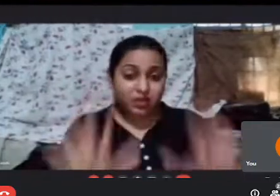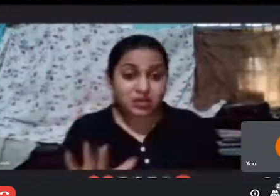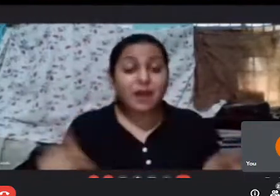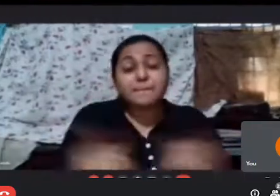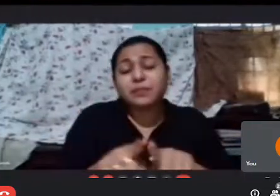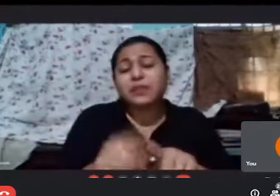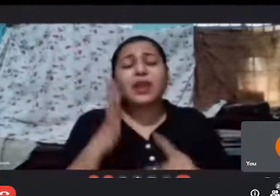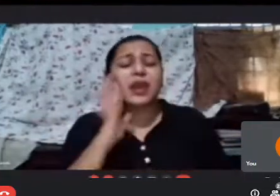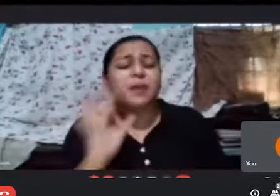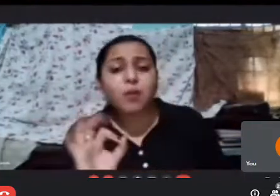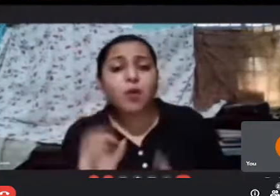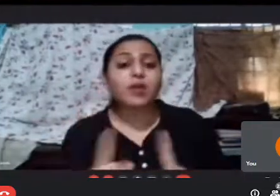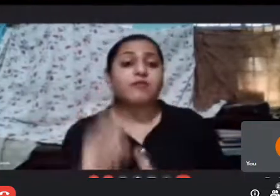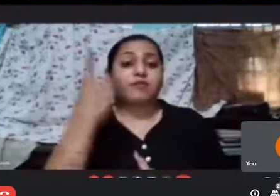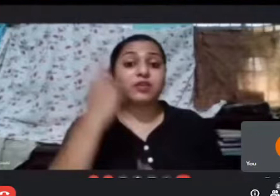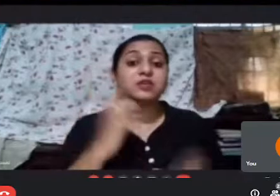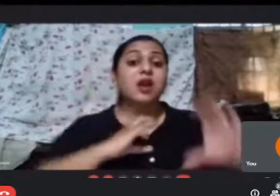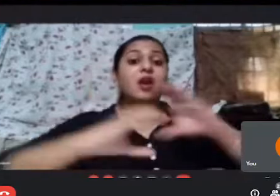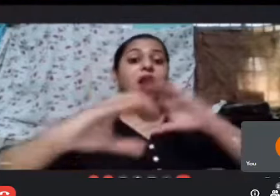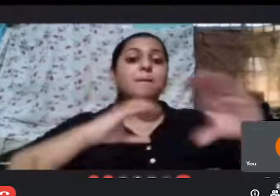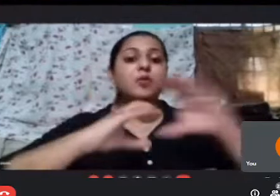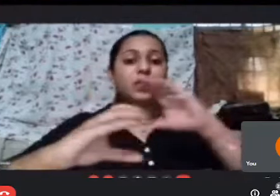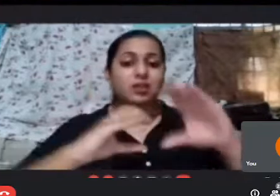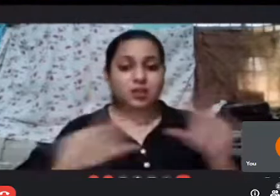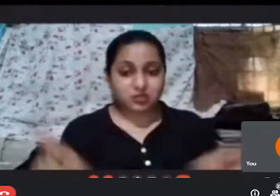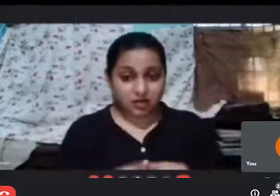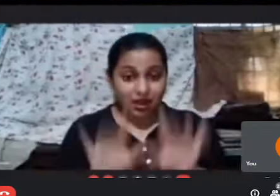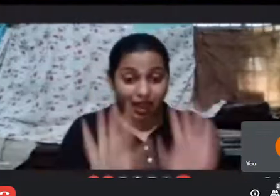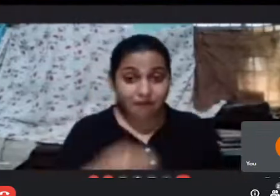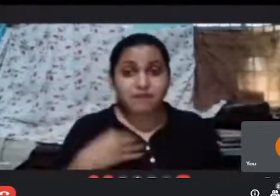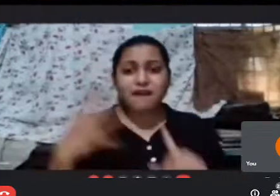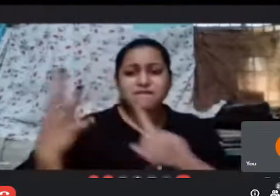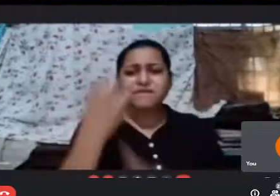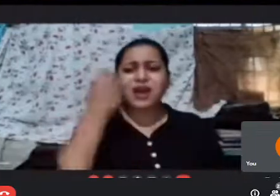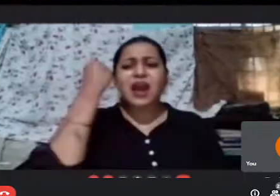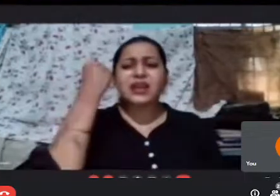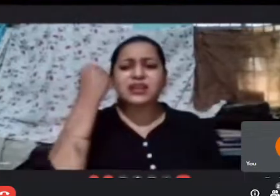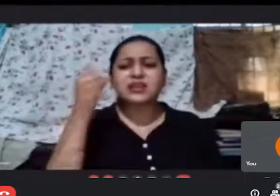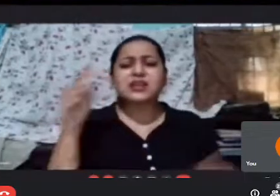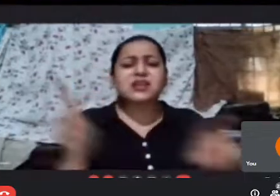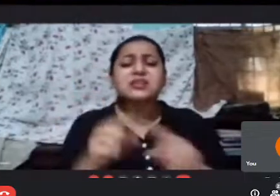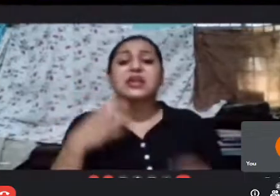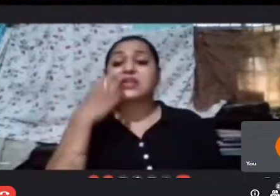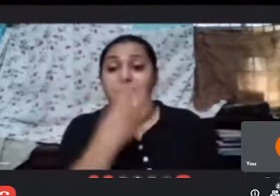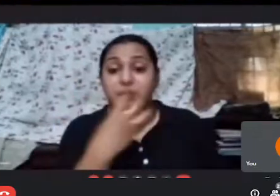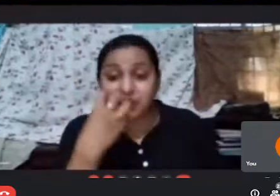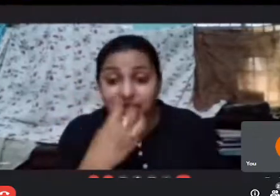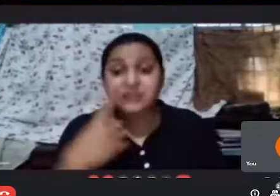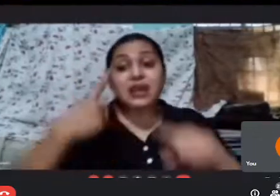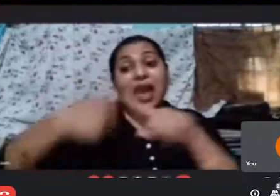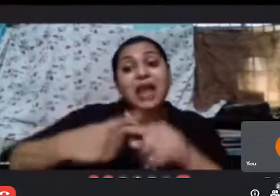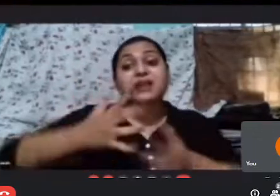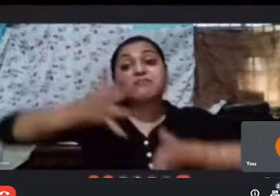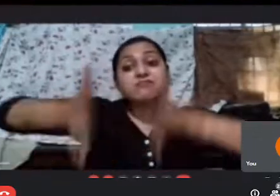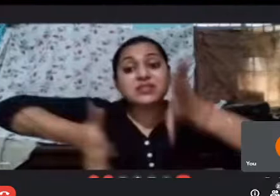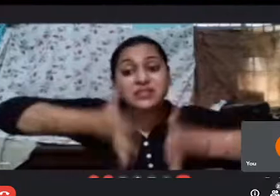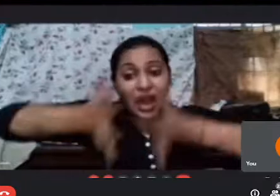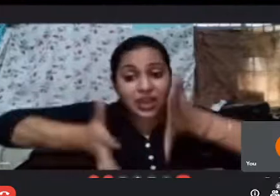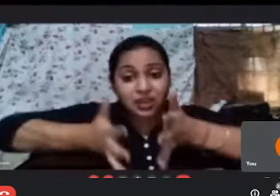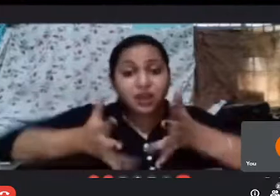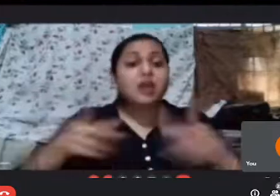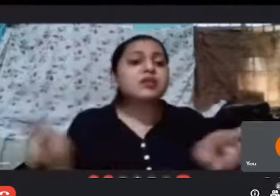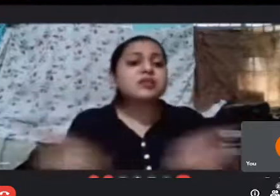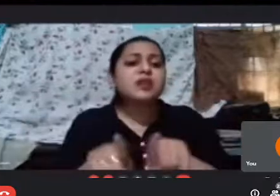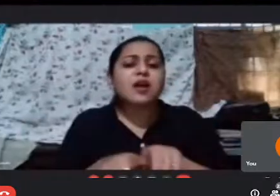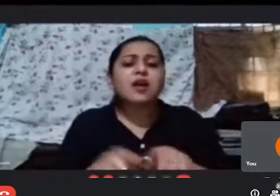communication. The finding that speech and sign are both vehicles for language is